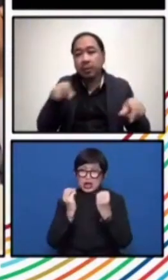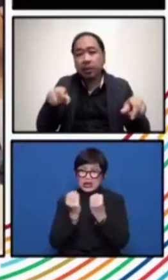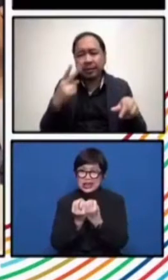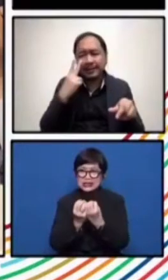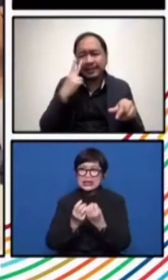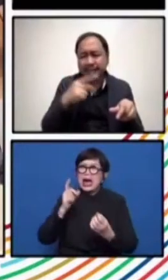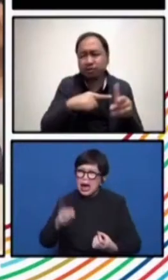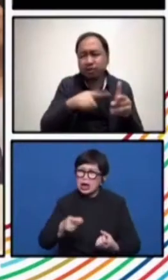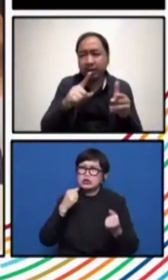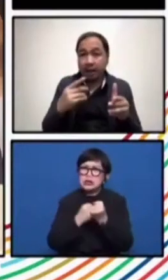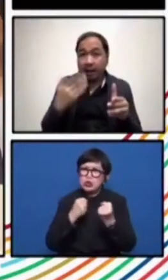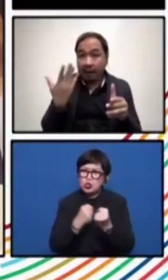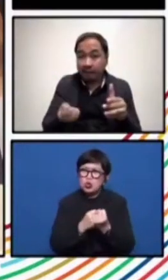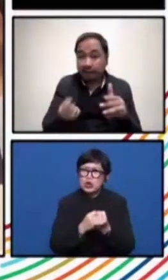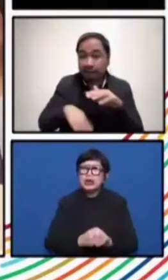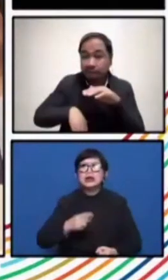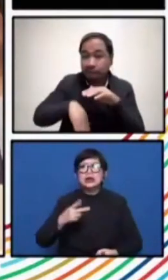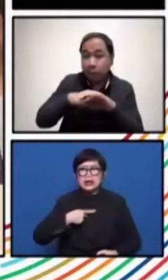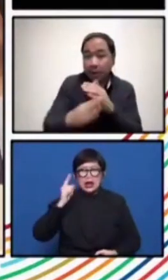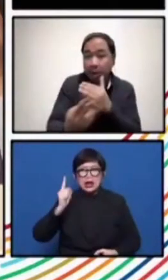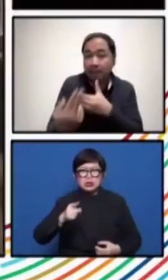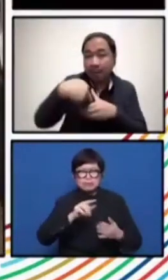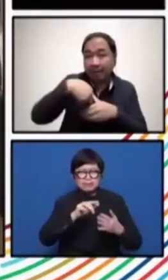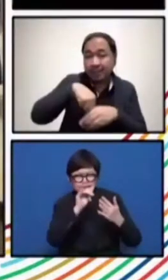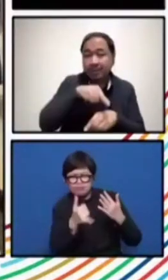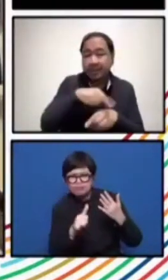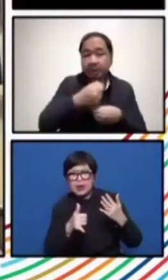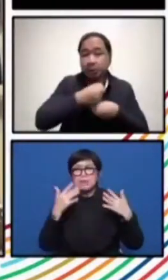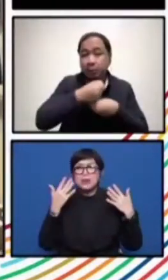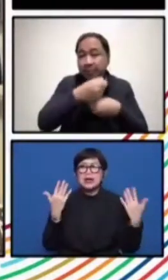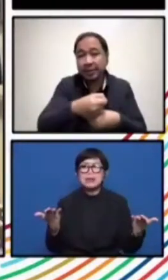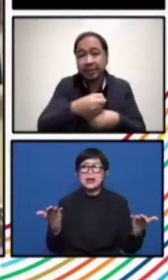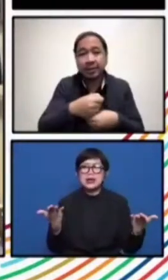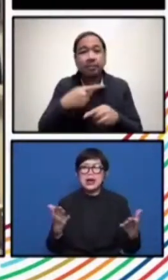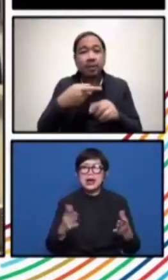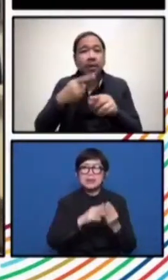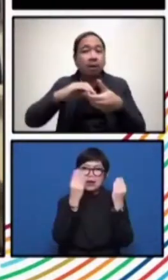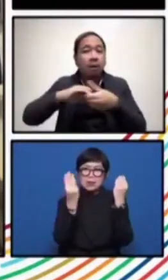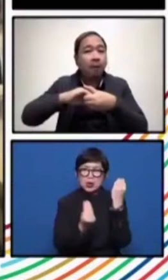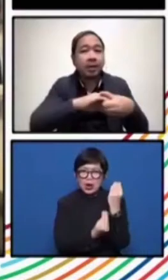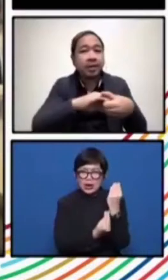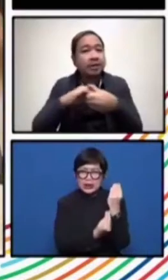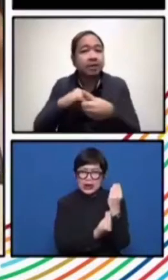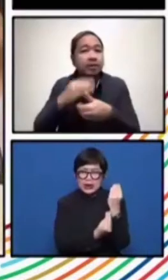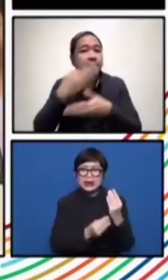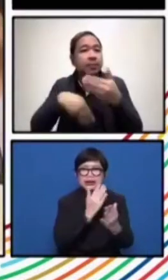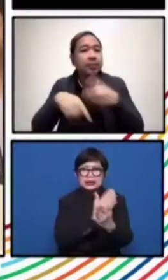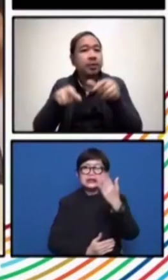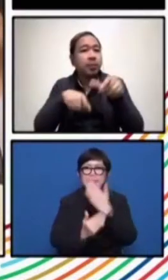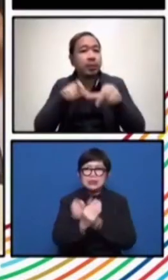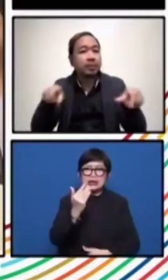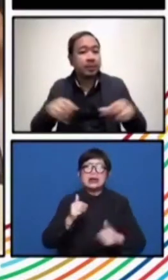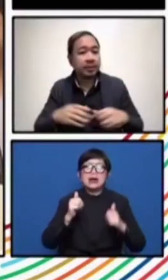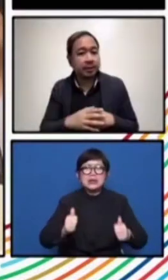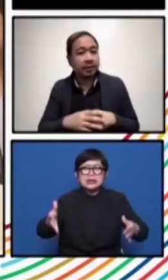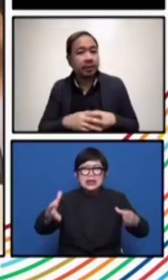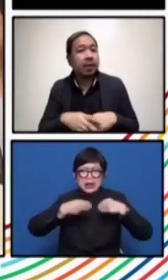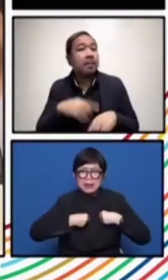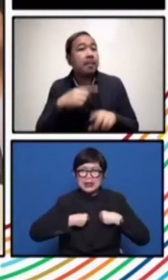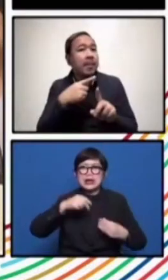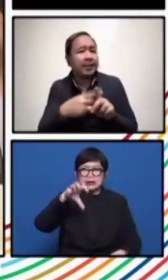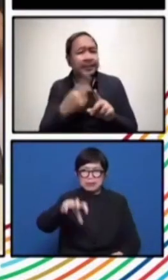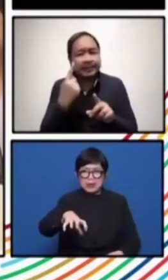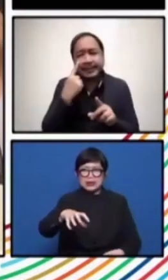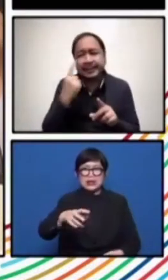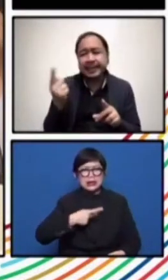participation we have of the representations and the organizations of persons with disability we also need to see the